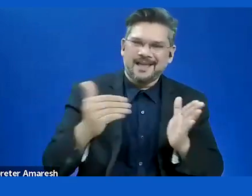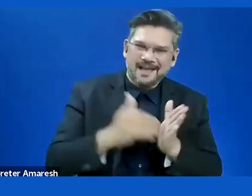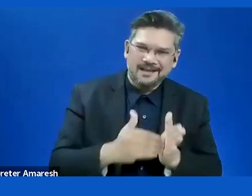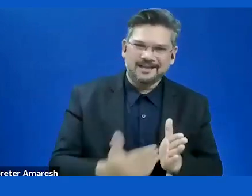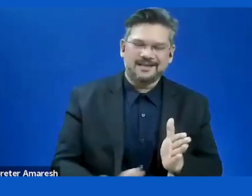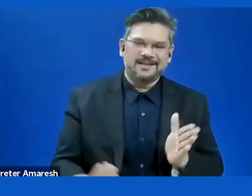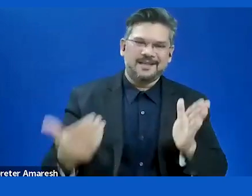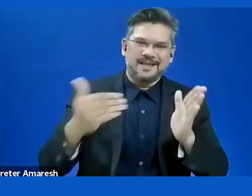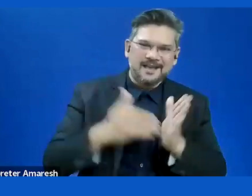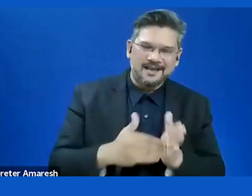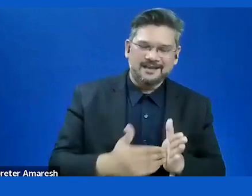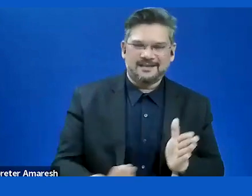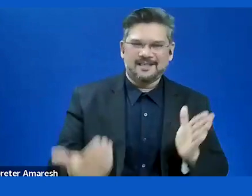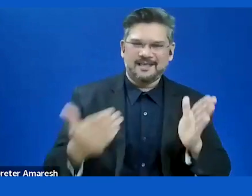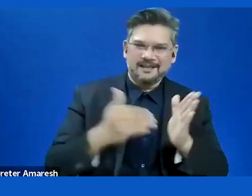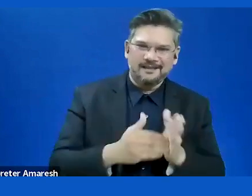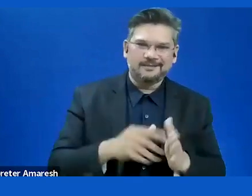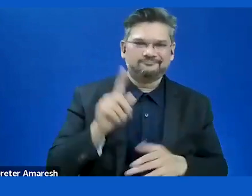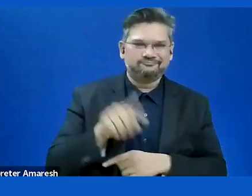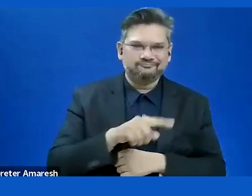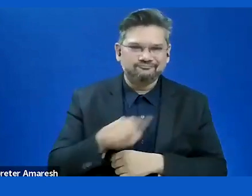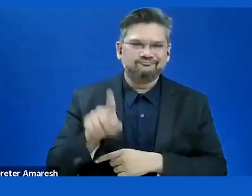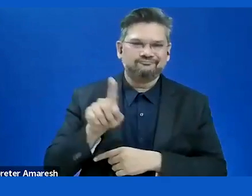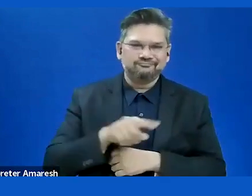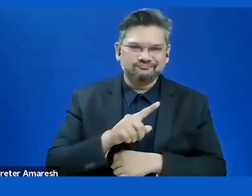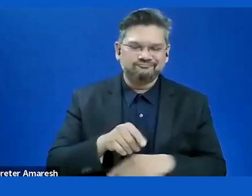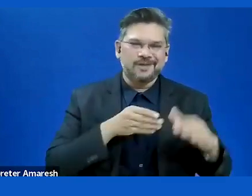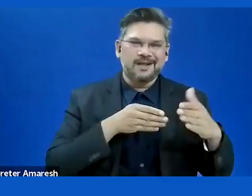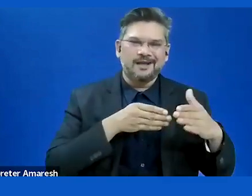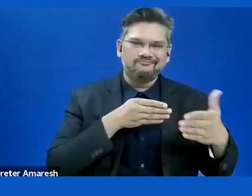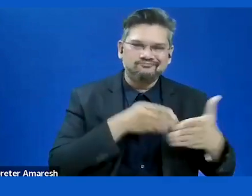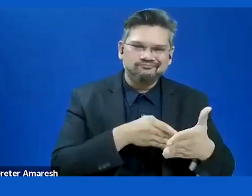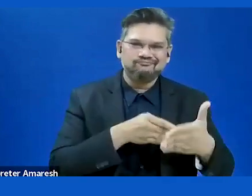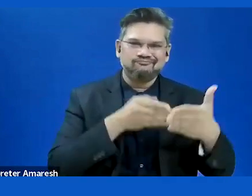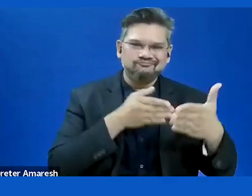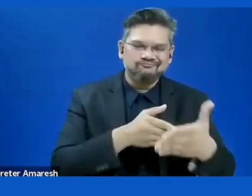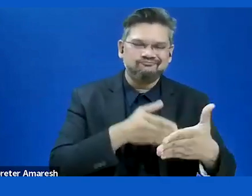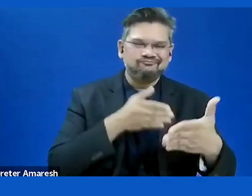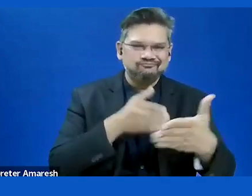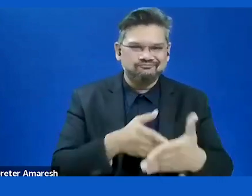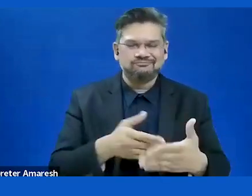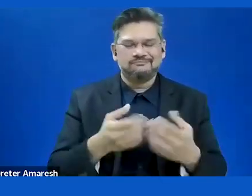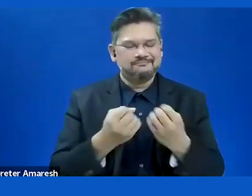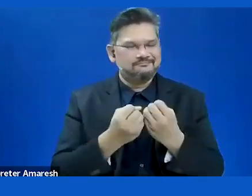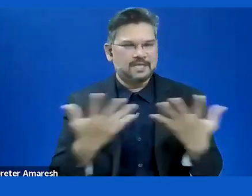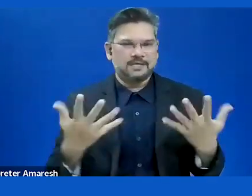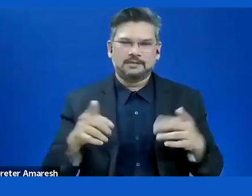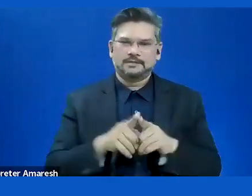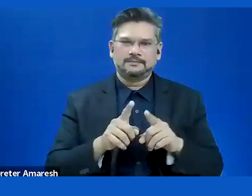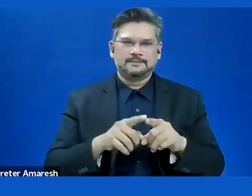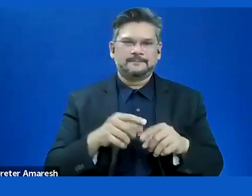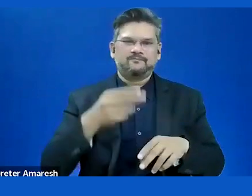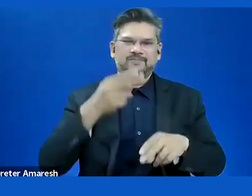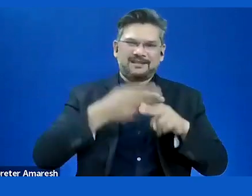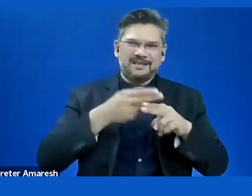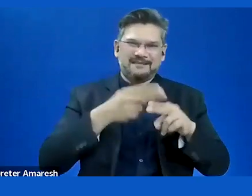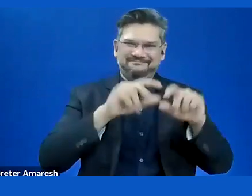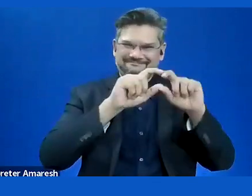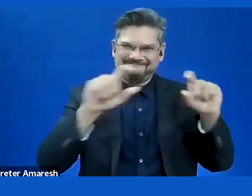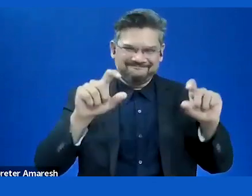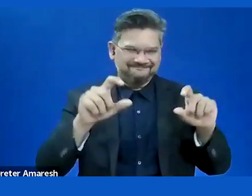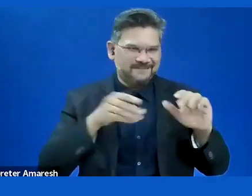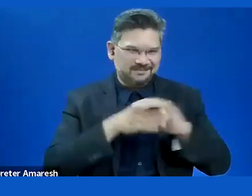they don't have any good headings, and then you can maybe use AI to text some of